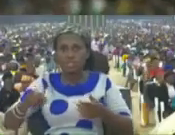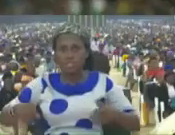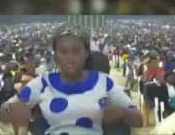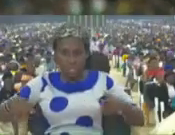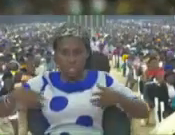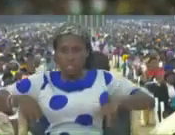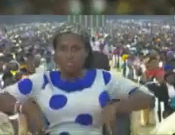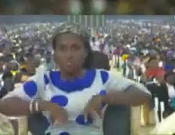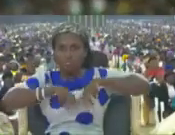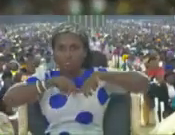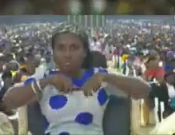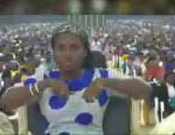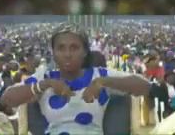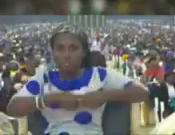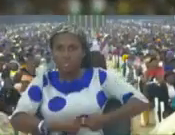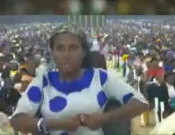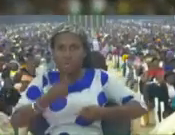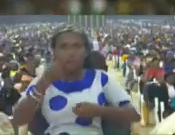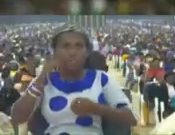Sorrow.